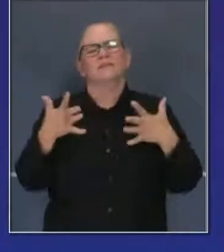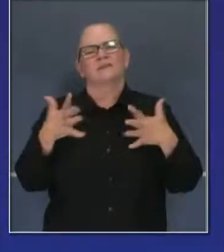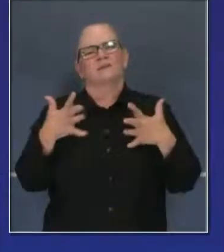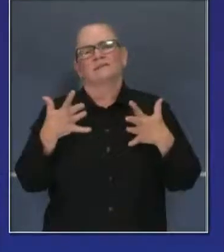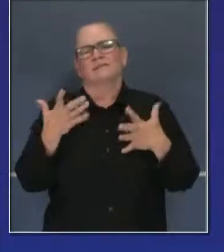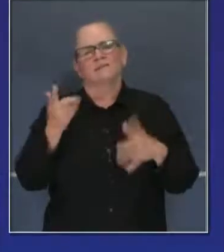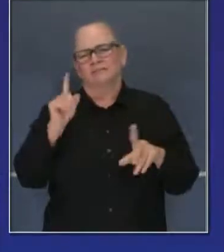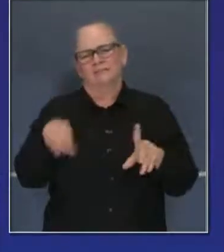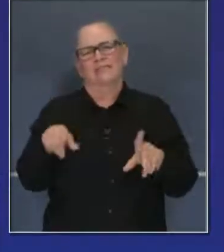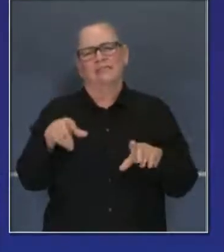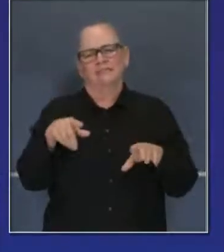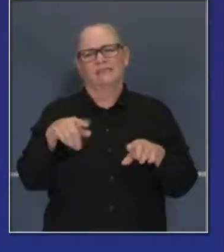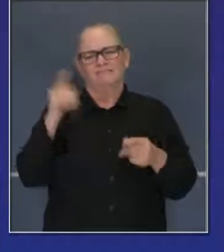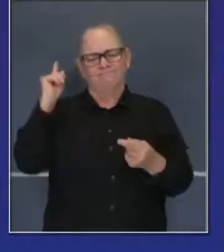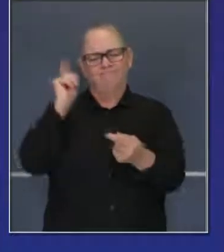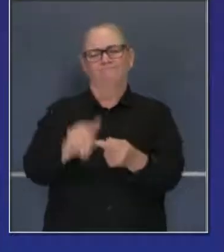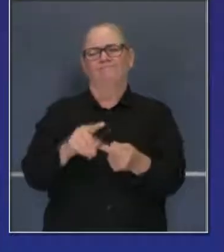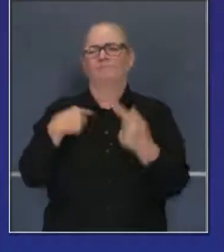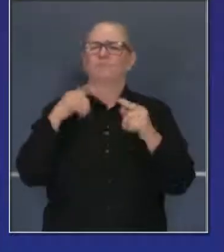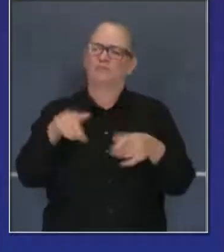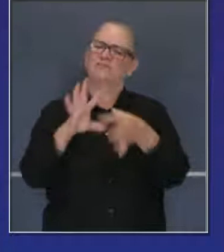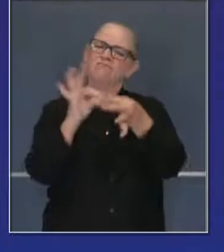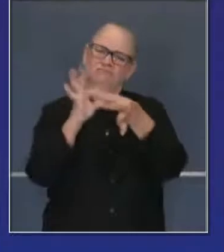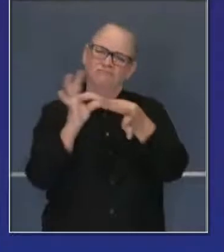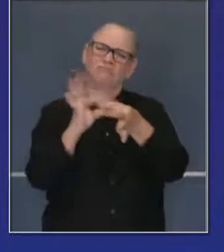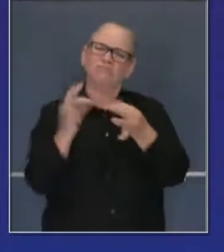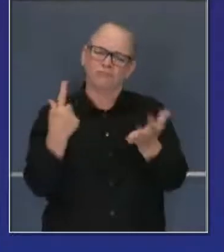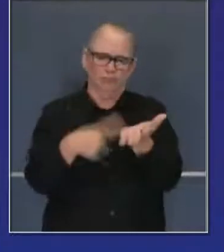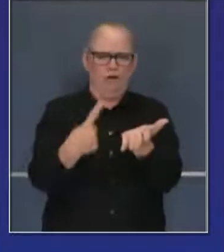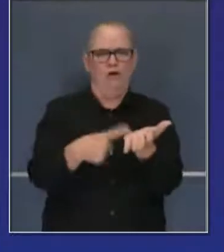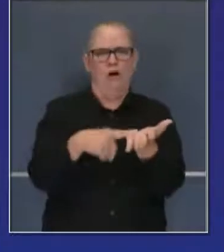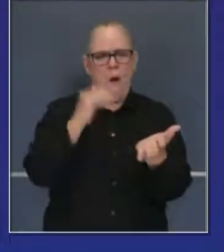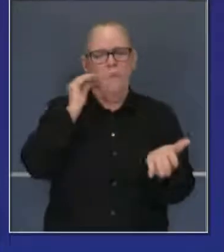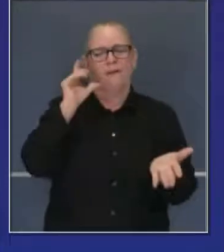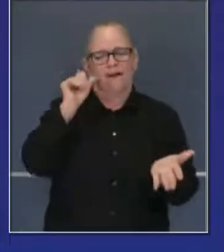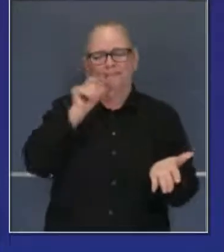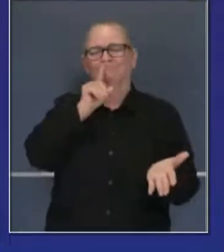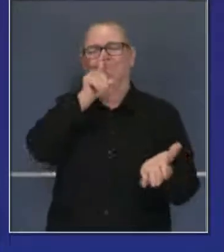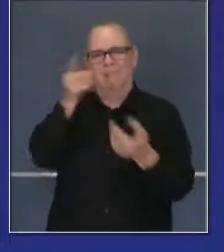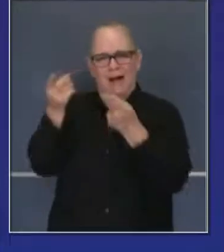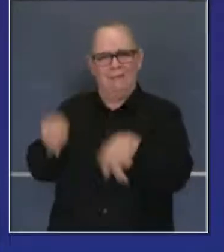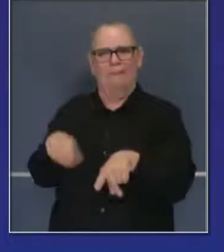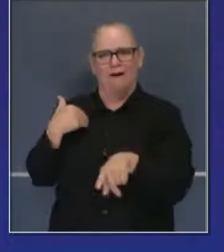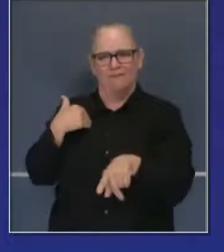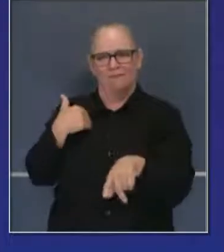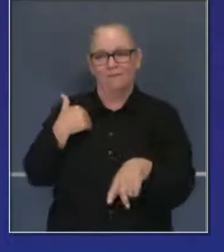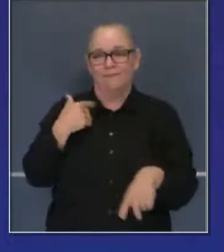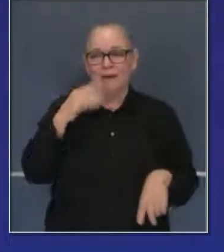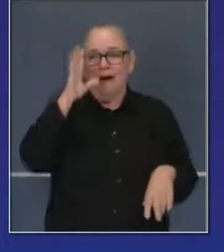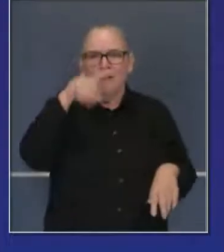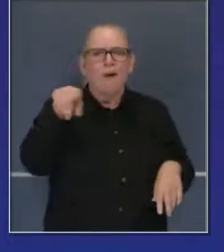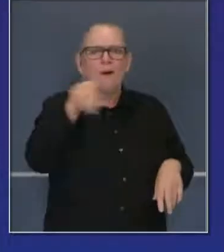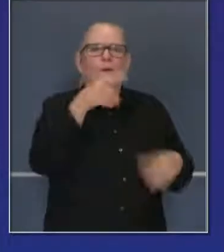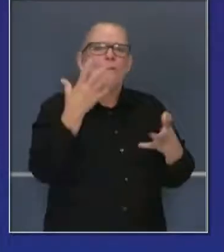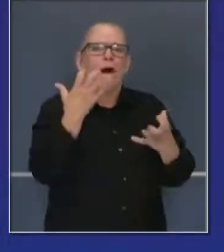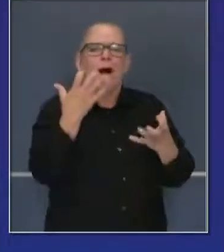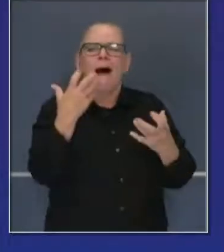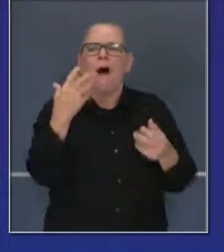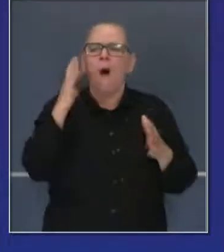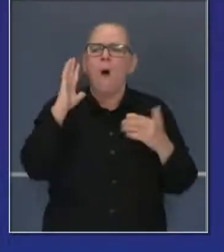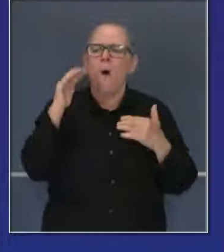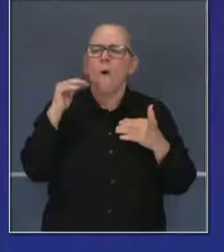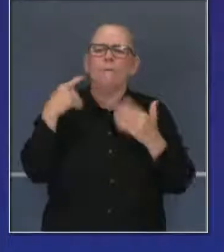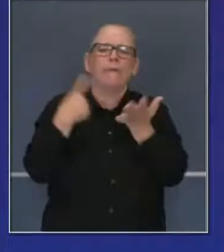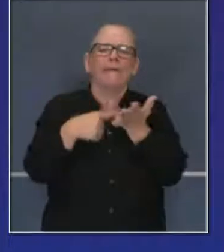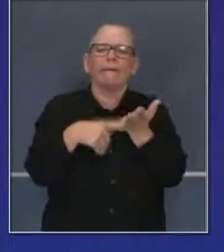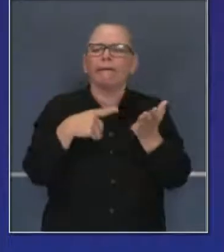be remiss if I didn't highlight this. Many of you tuned in to get an update on the wildfires and COVID, but I want folks to know